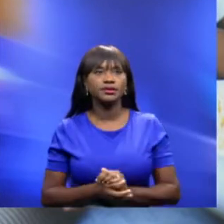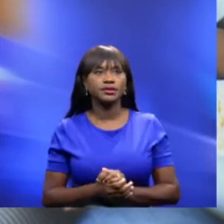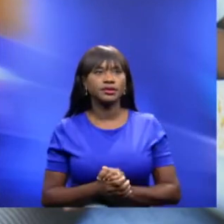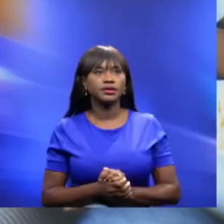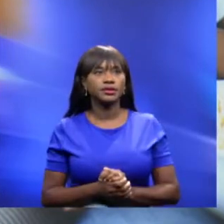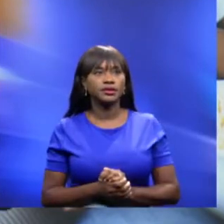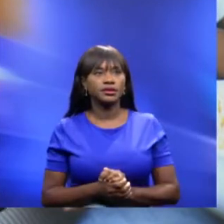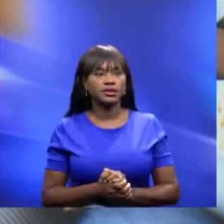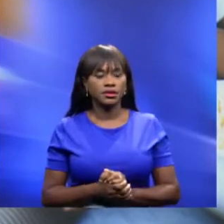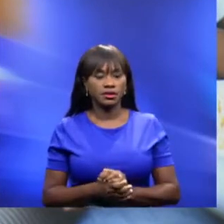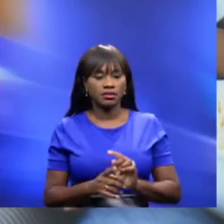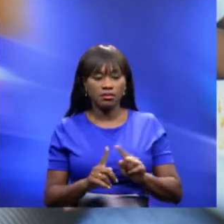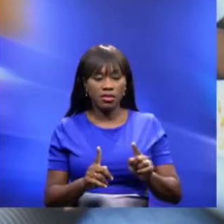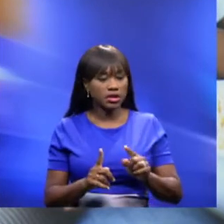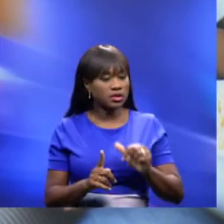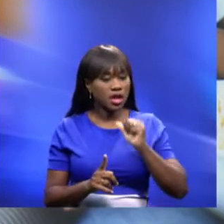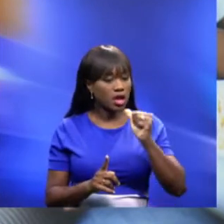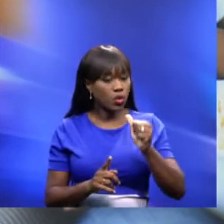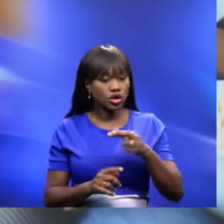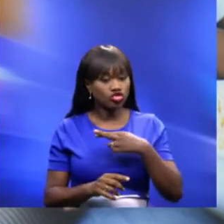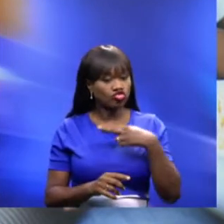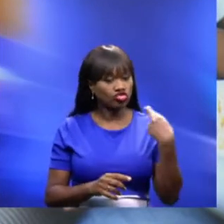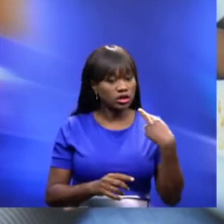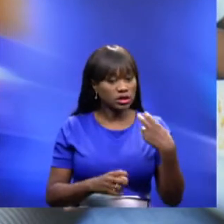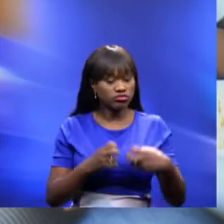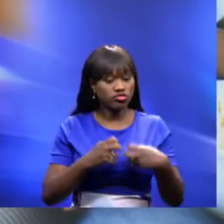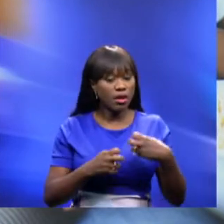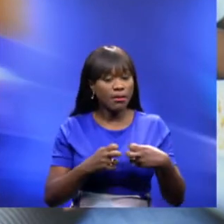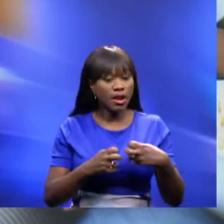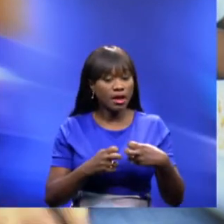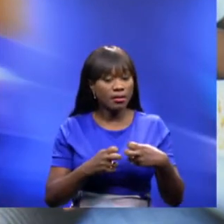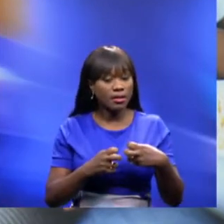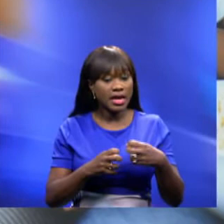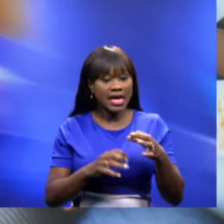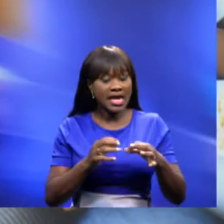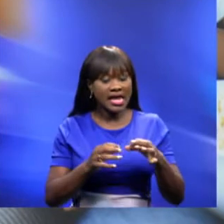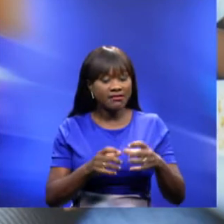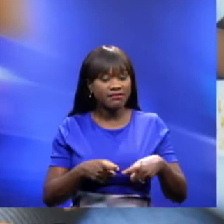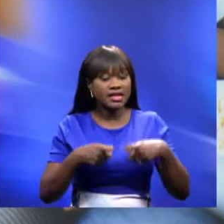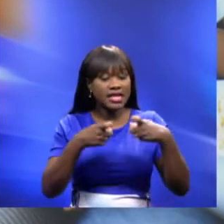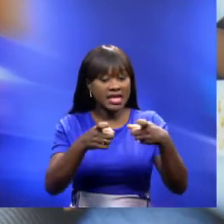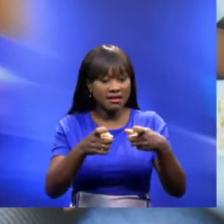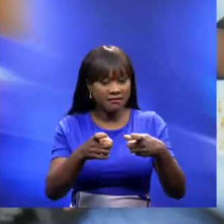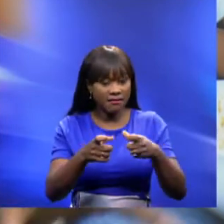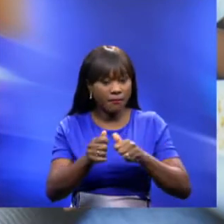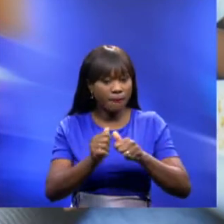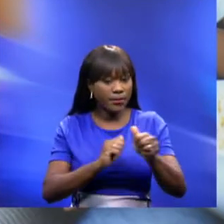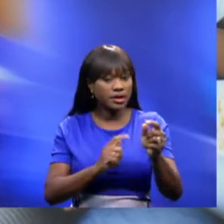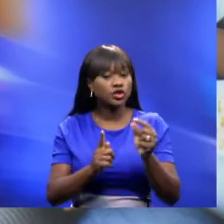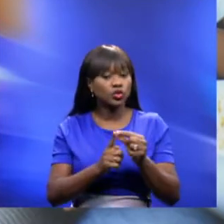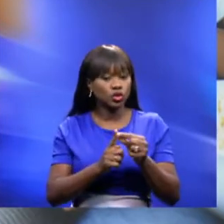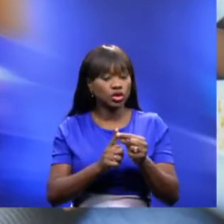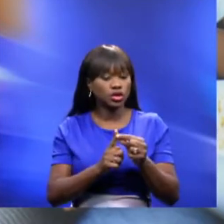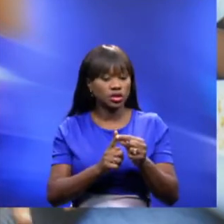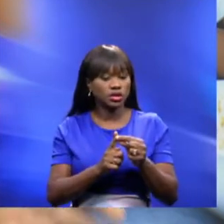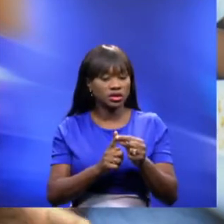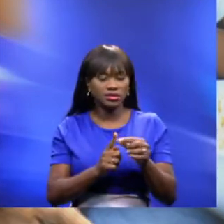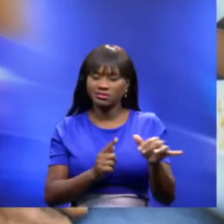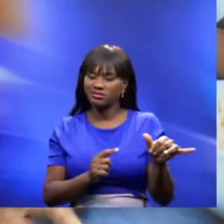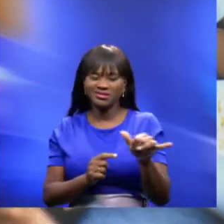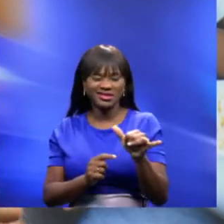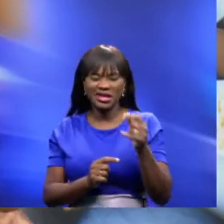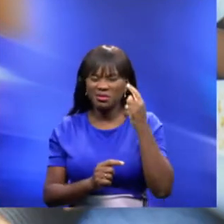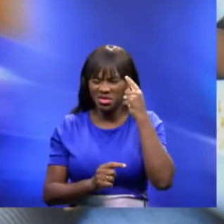of giving that, because then you give the jewels in your safe, you put it in your yard. So we need to apply defense in that,